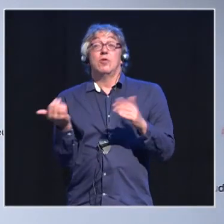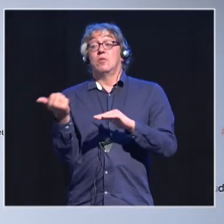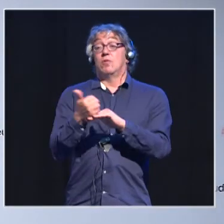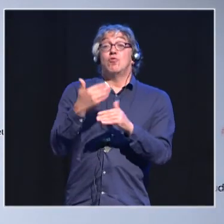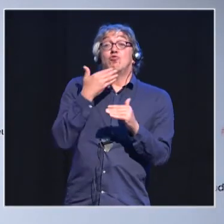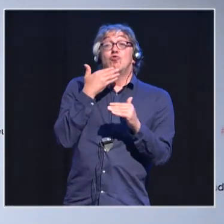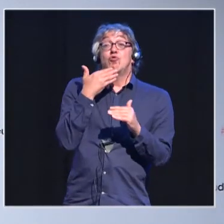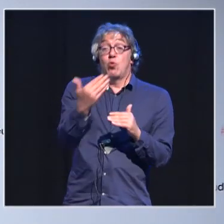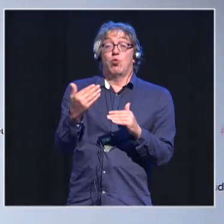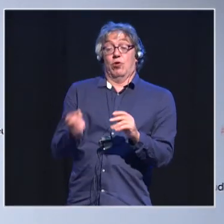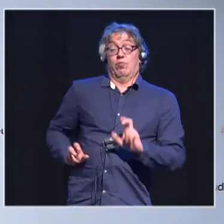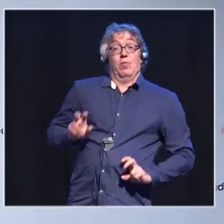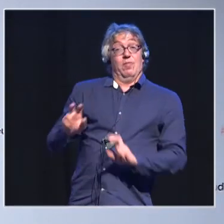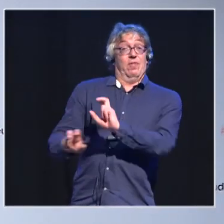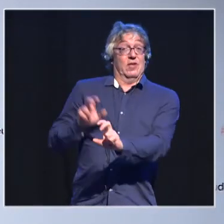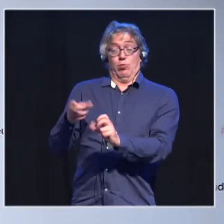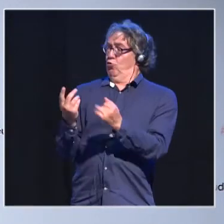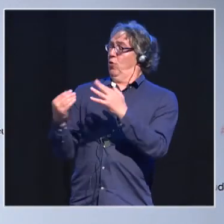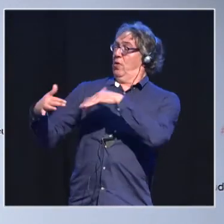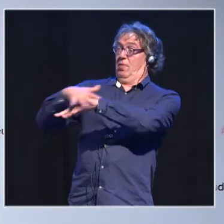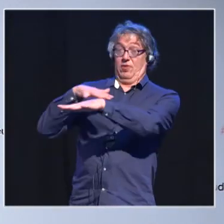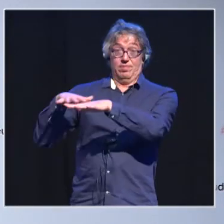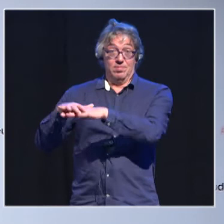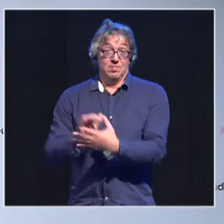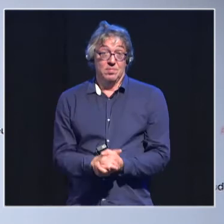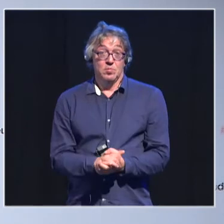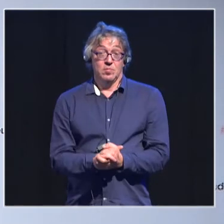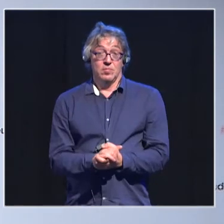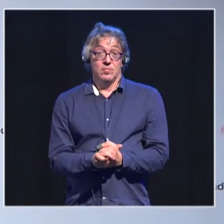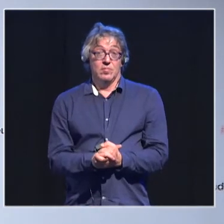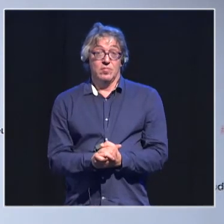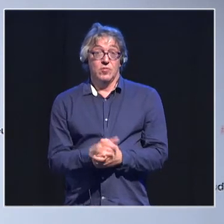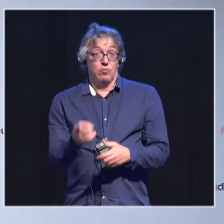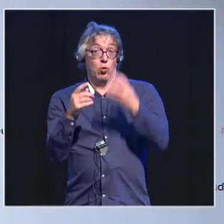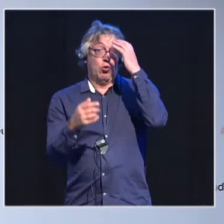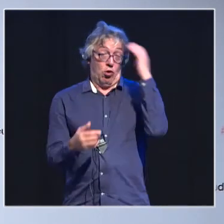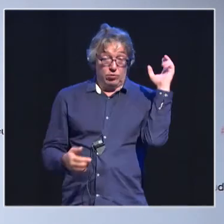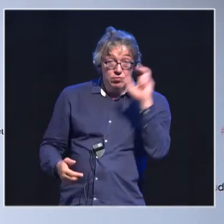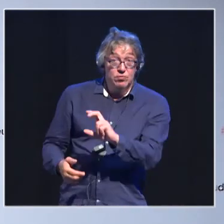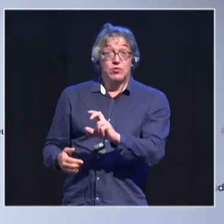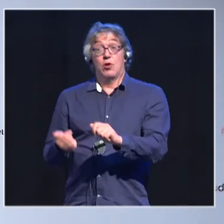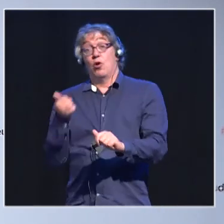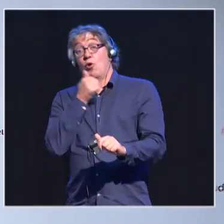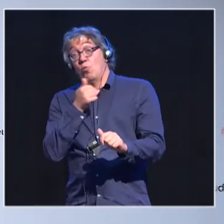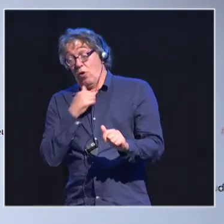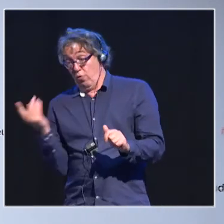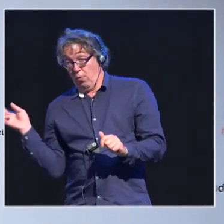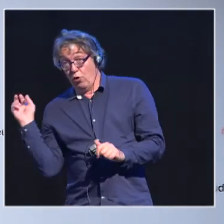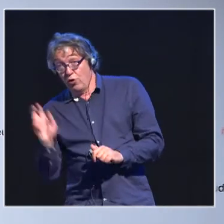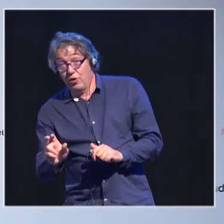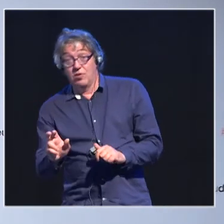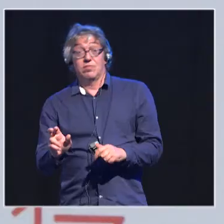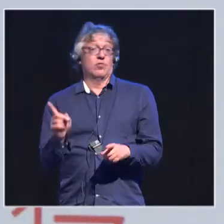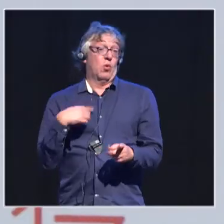within the continent, our private resources and domestic resources, but also international resources. And I'm inviting